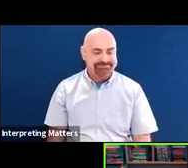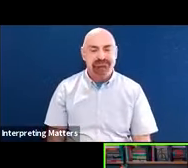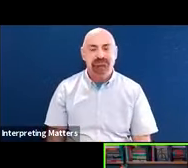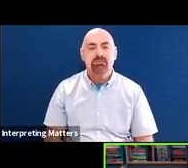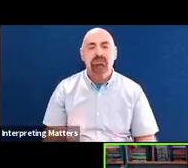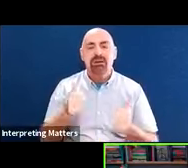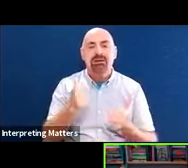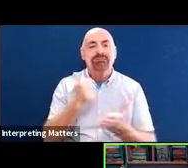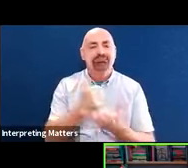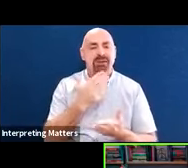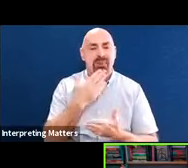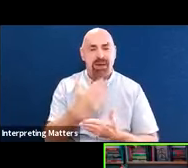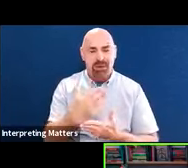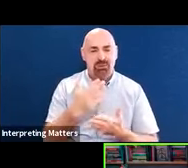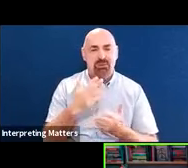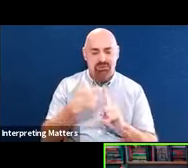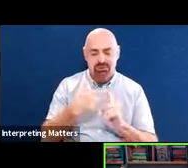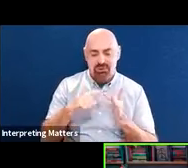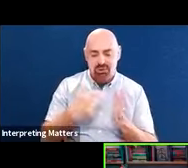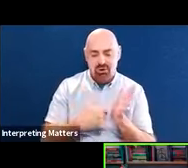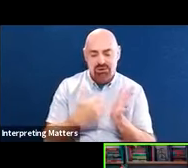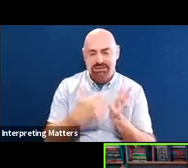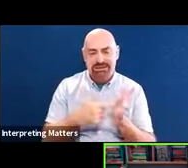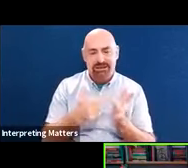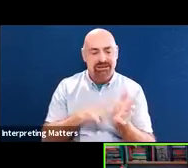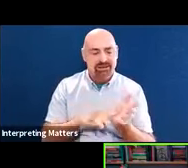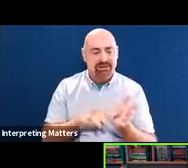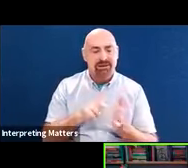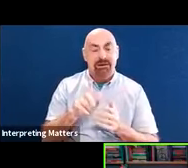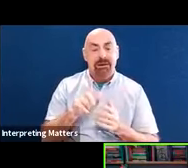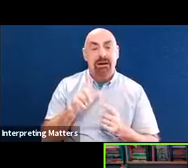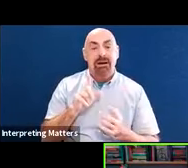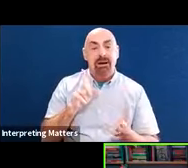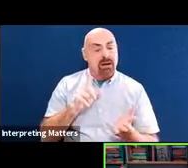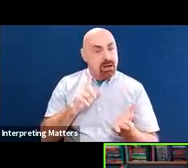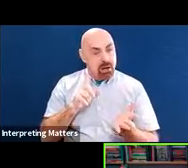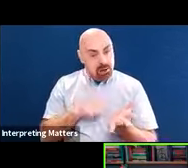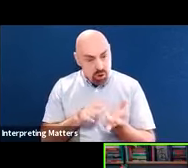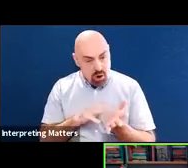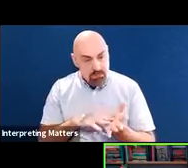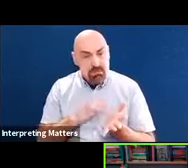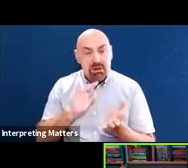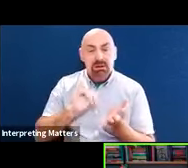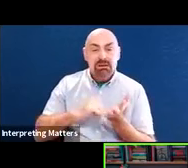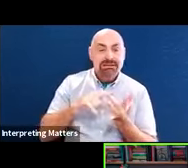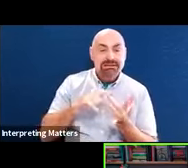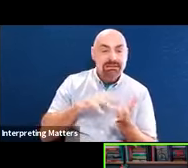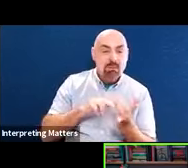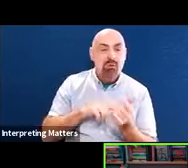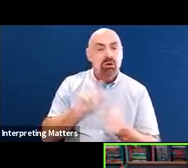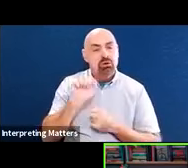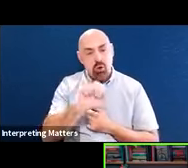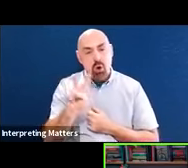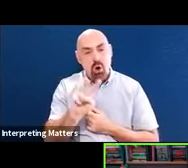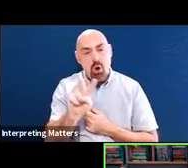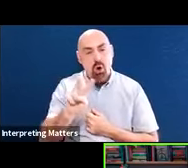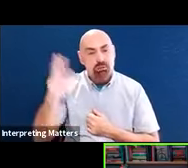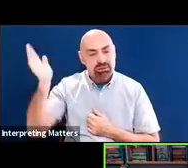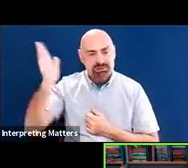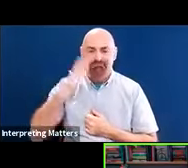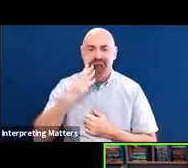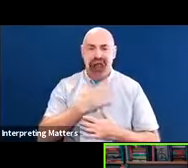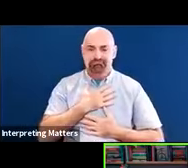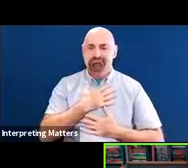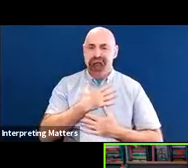super. Thanks so much, Kirsten. And Tom and Simona, I really enjoyed your presentation. So thanks a lot for that too. So let